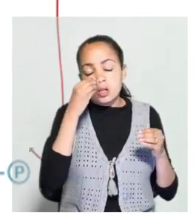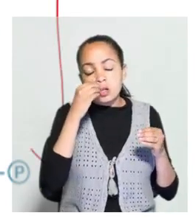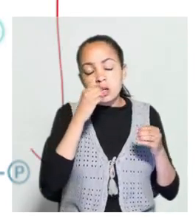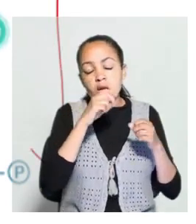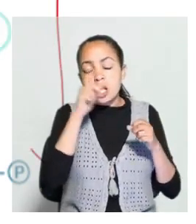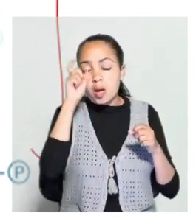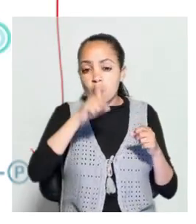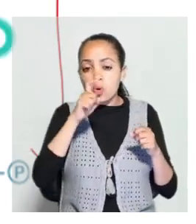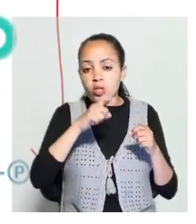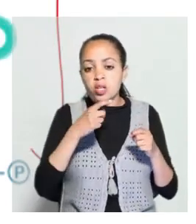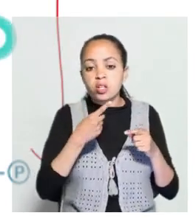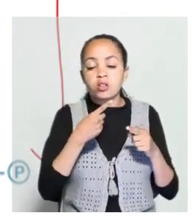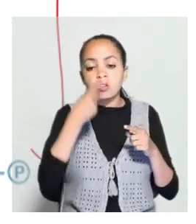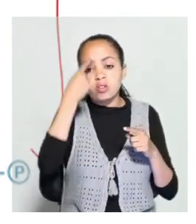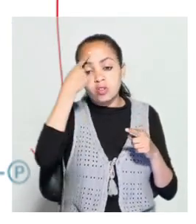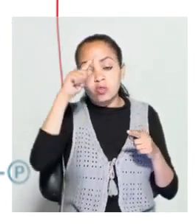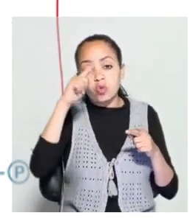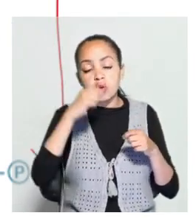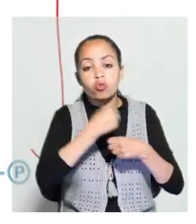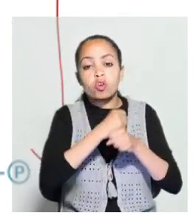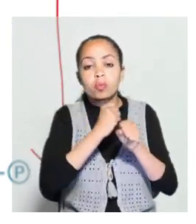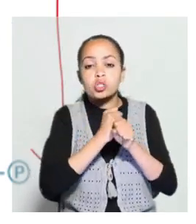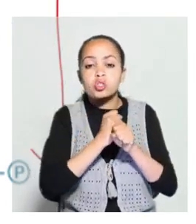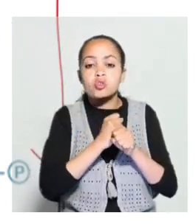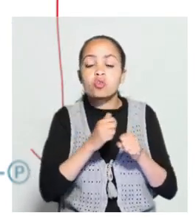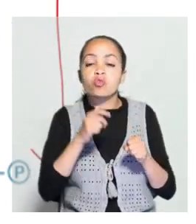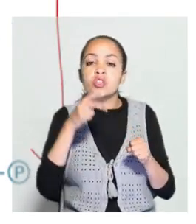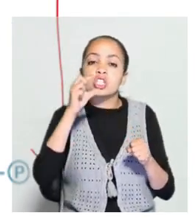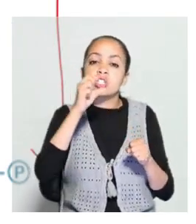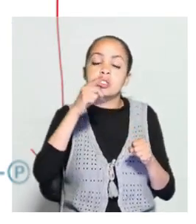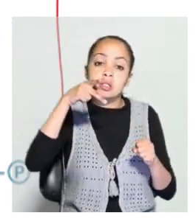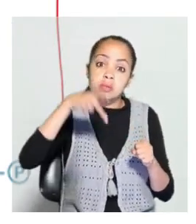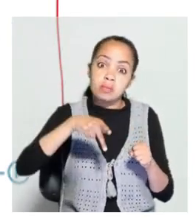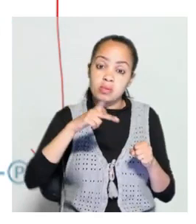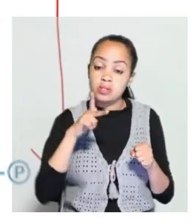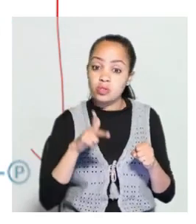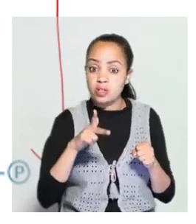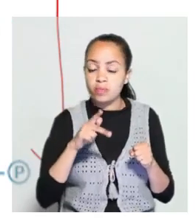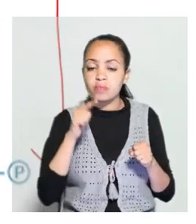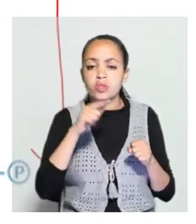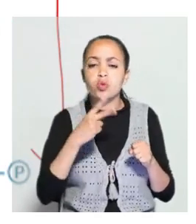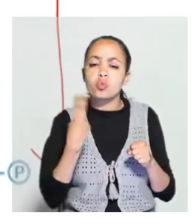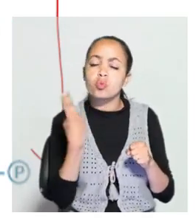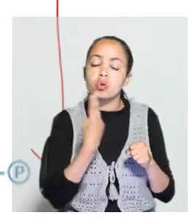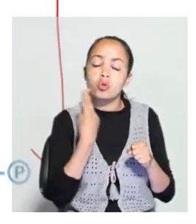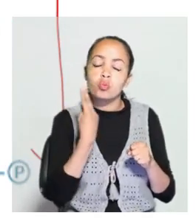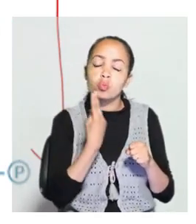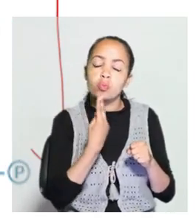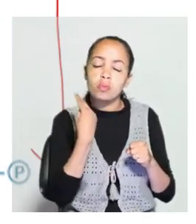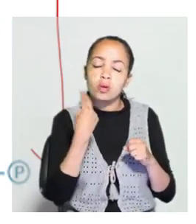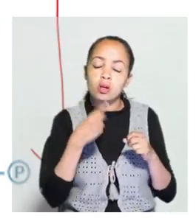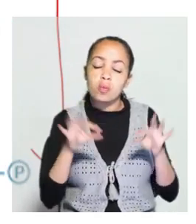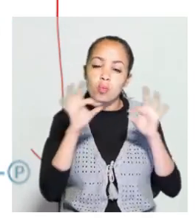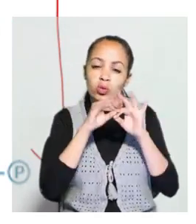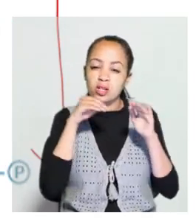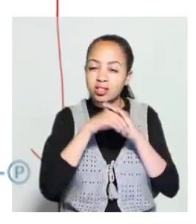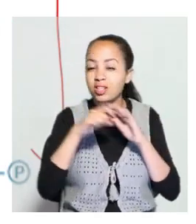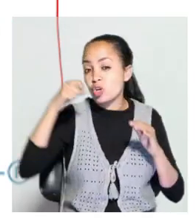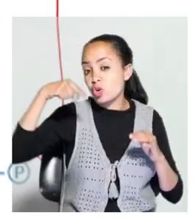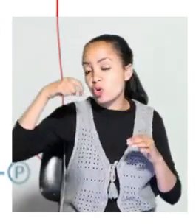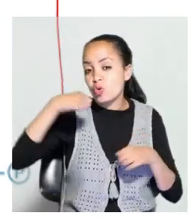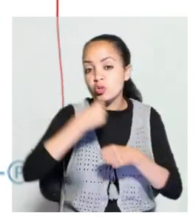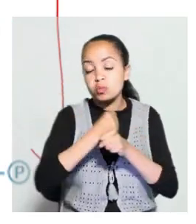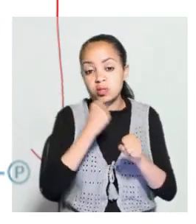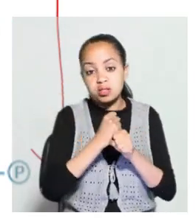2 glycerdase 3 phosphate molecule. 2 of them can be important in formation of glucose, where else can be important